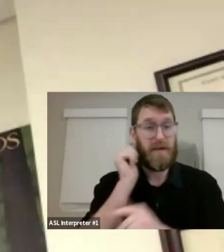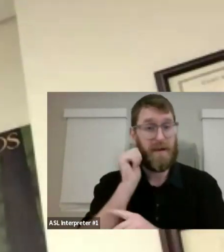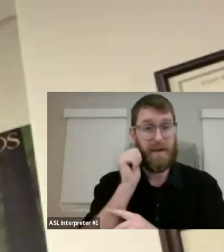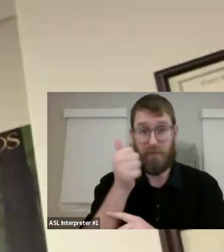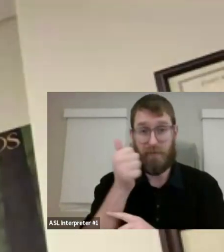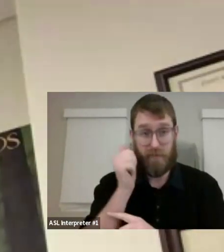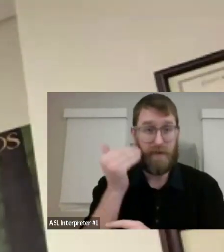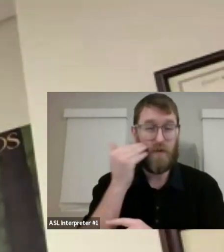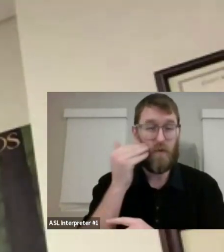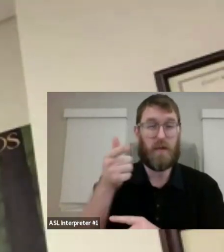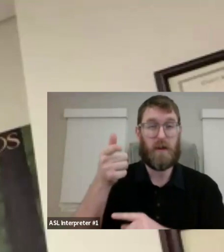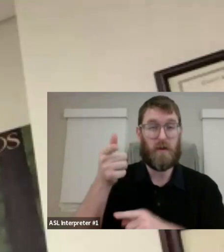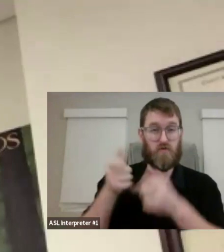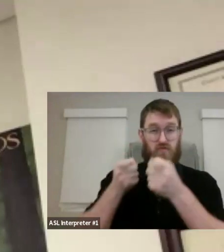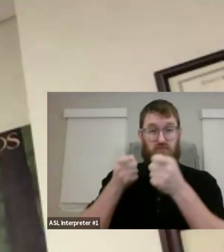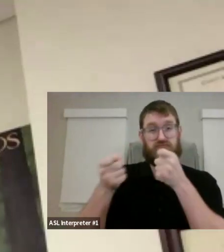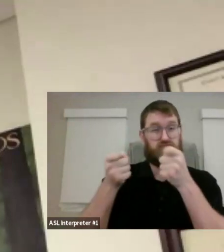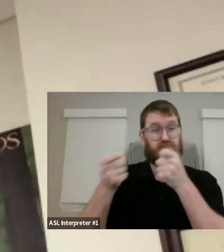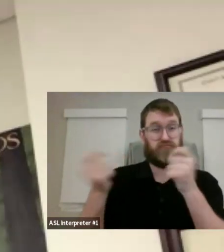in charge.